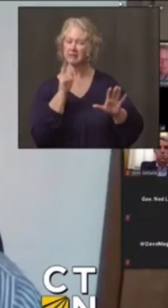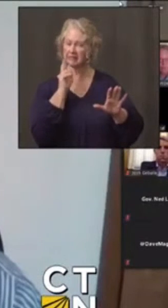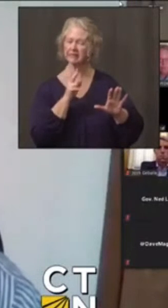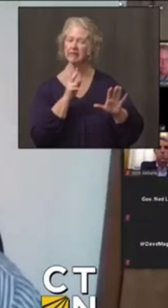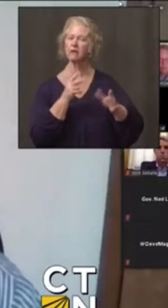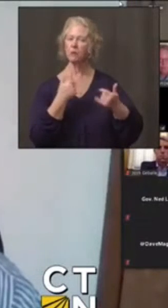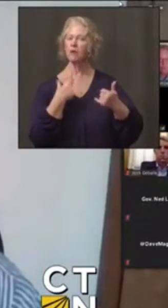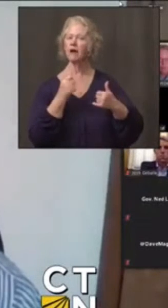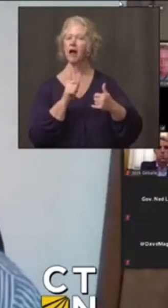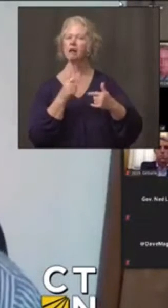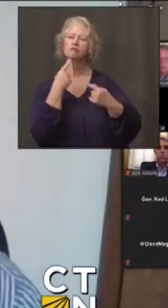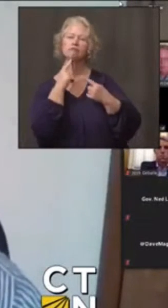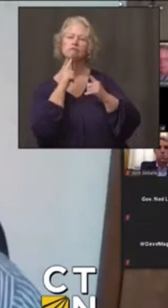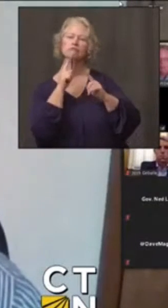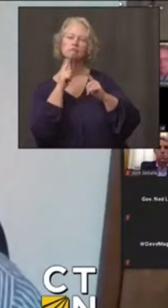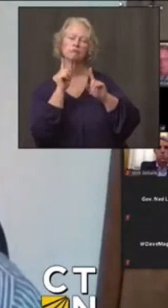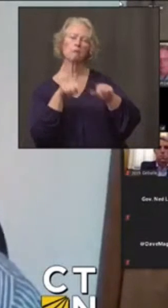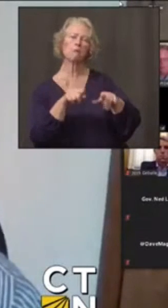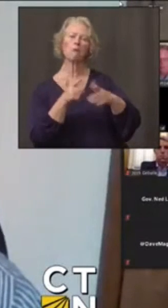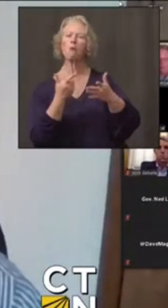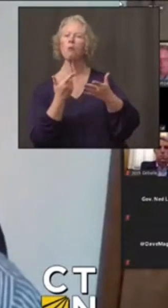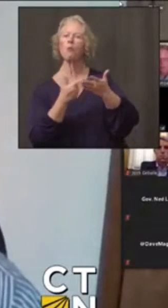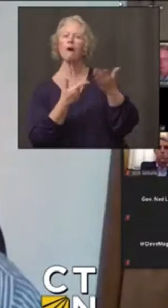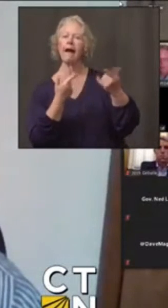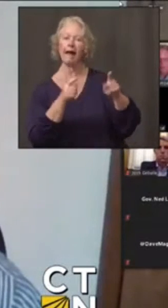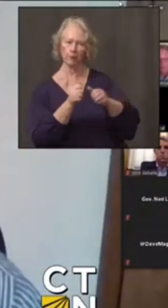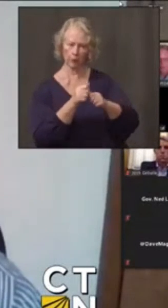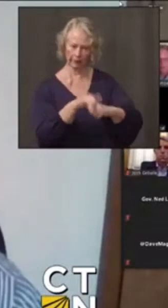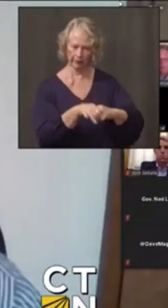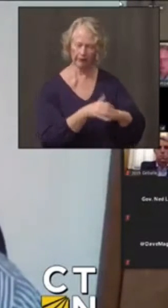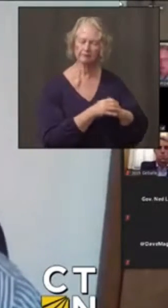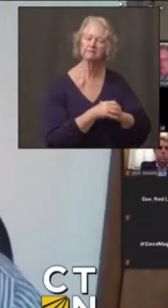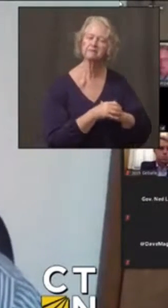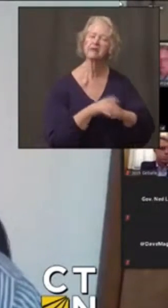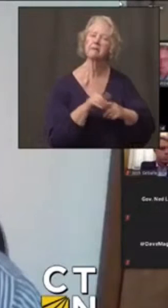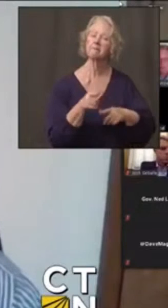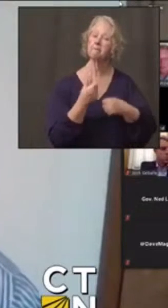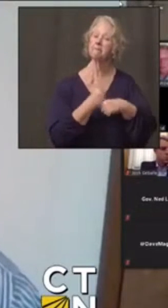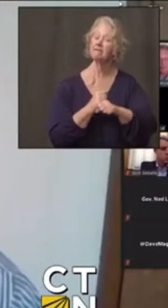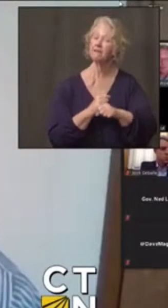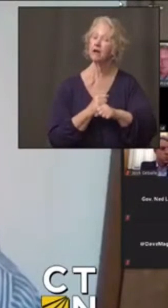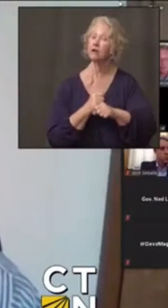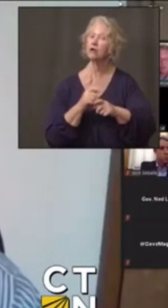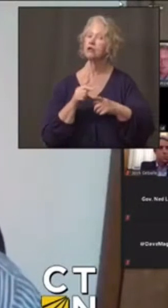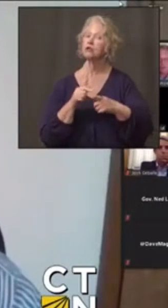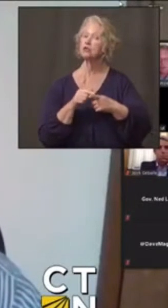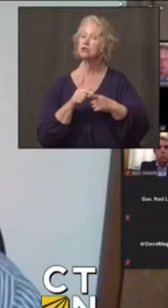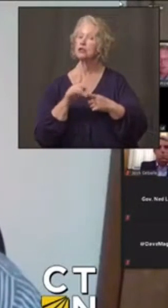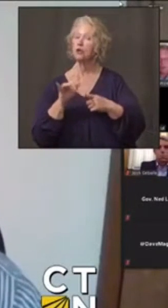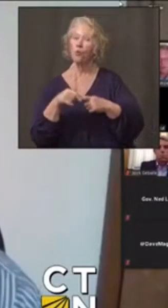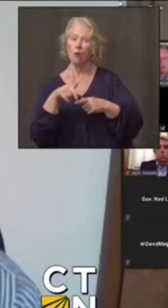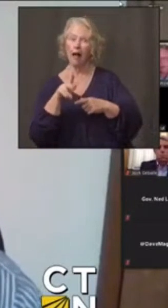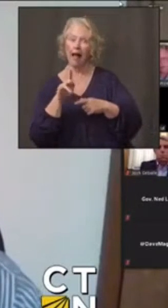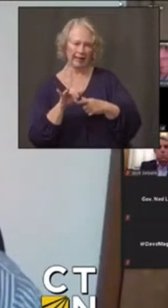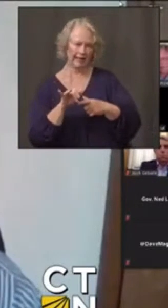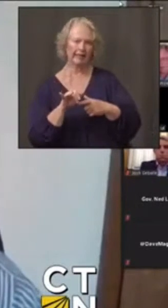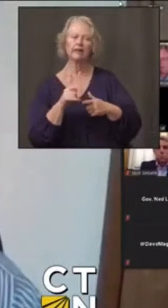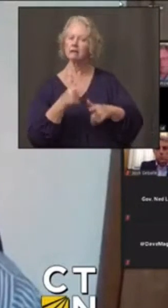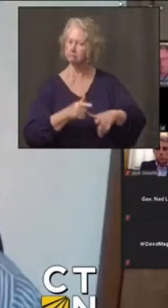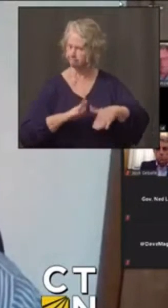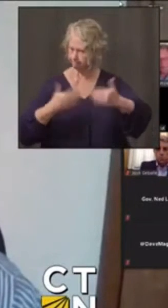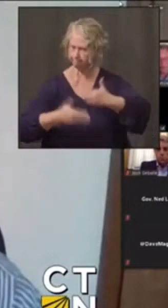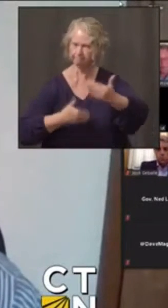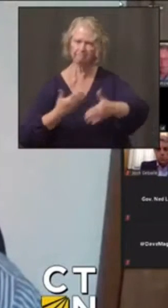readout. The manufacturability, quality, those are ongoing, looking very good. Those